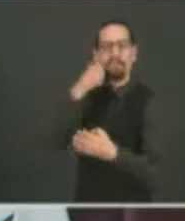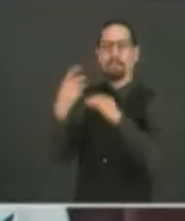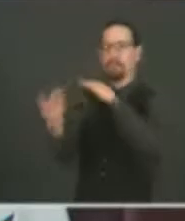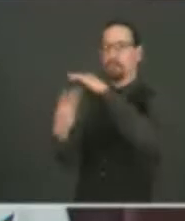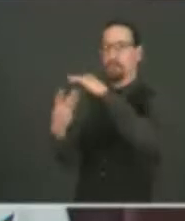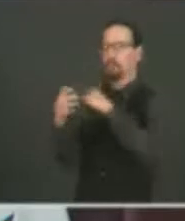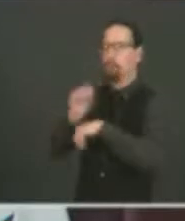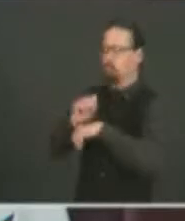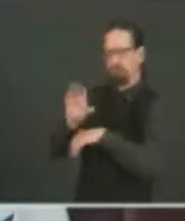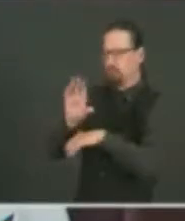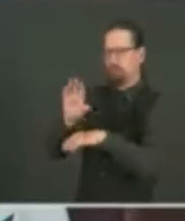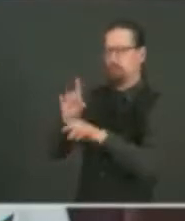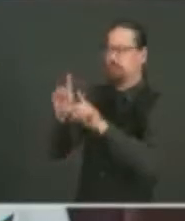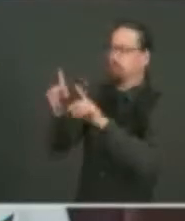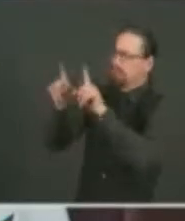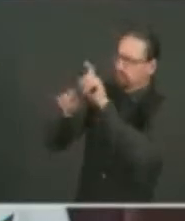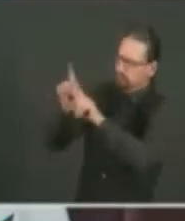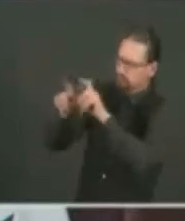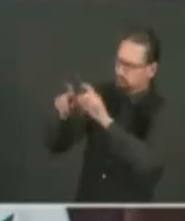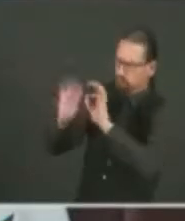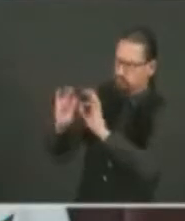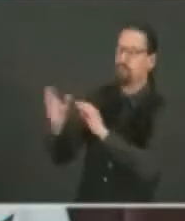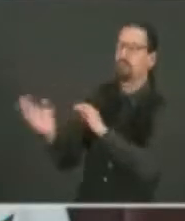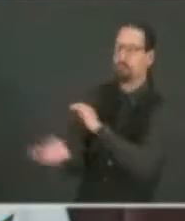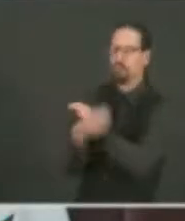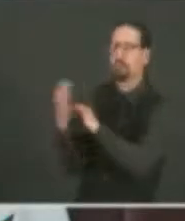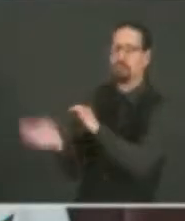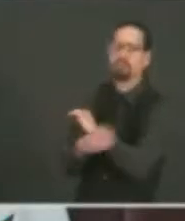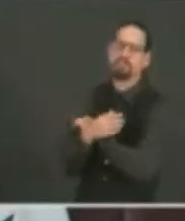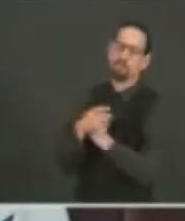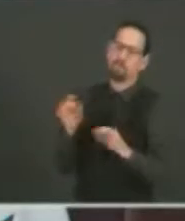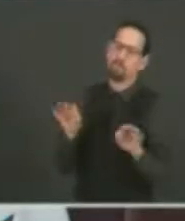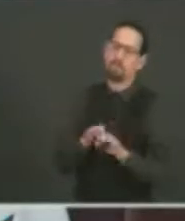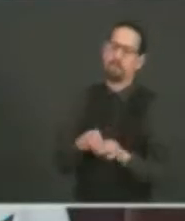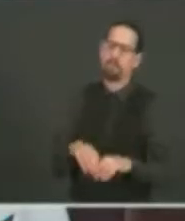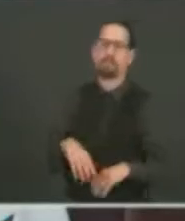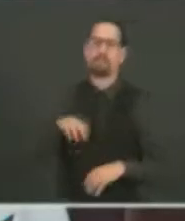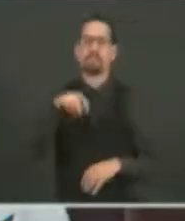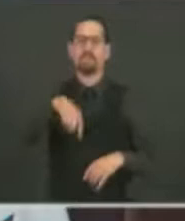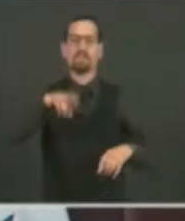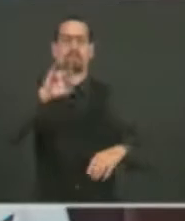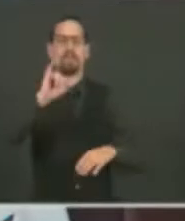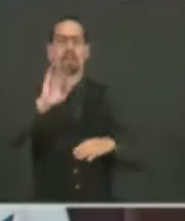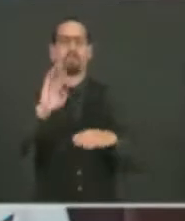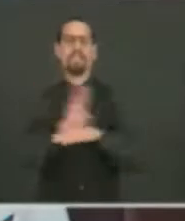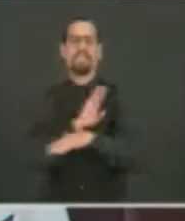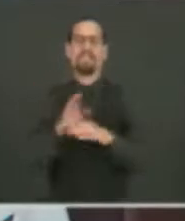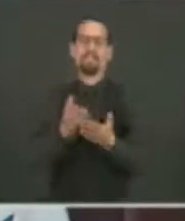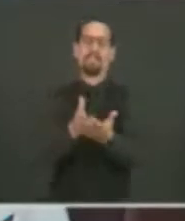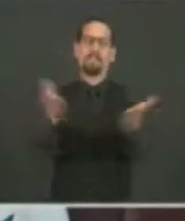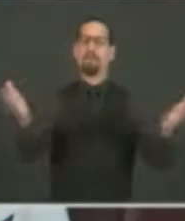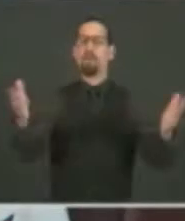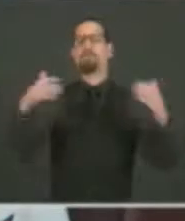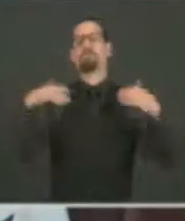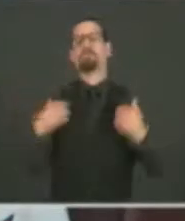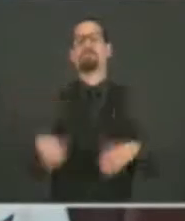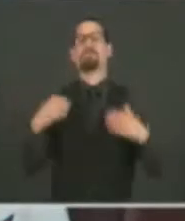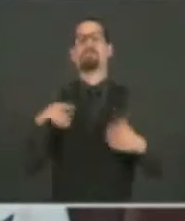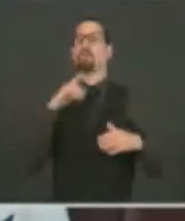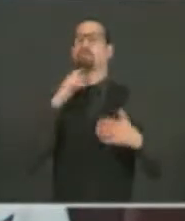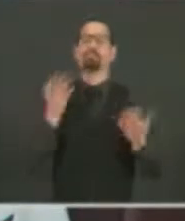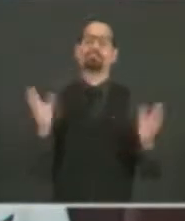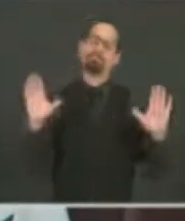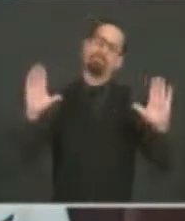want to give a big shout out to Rhode Island businesses, and I mean this very sincerely. Our businesses are amazing. I go